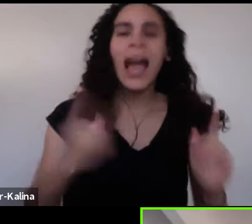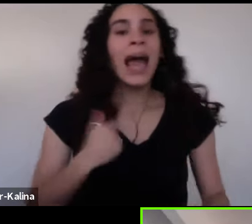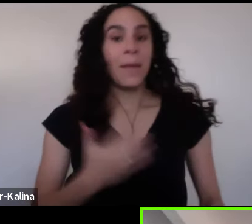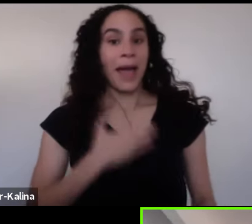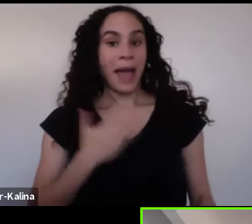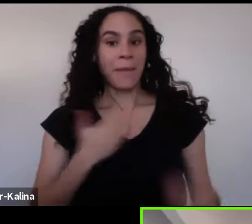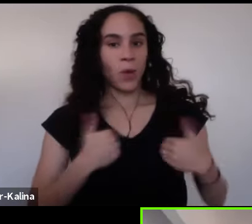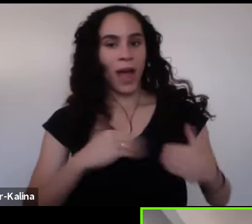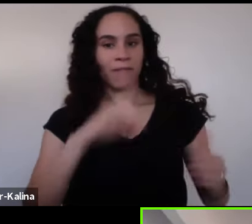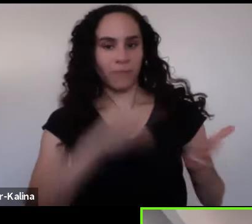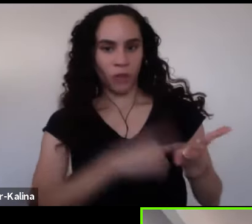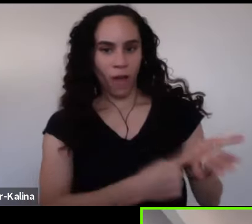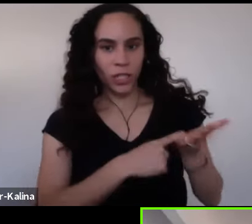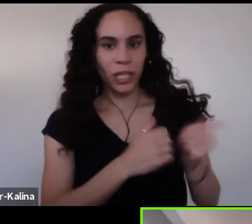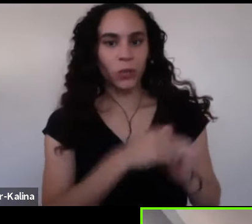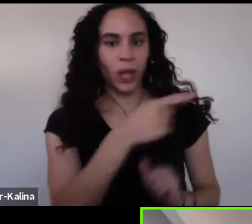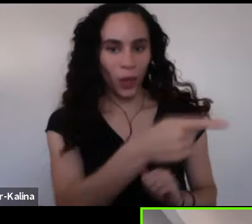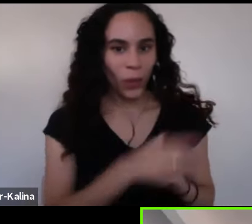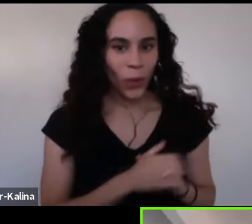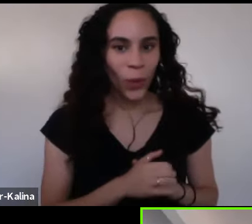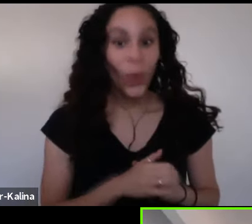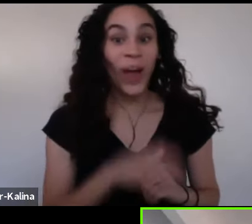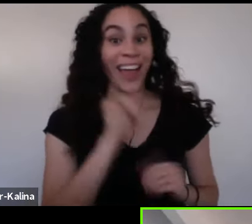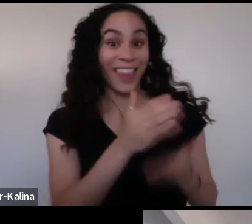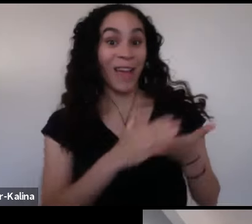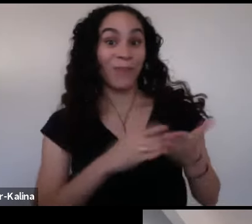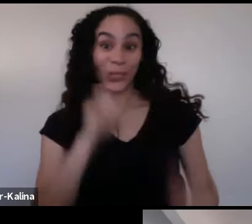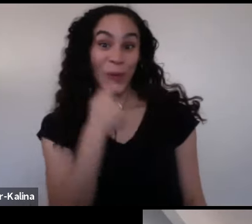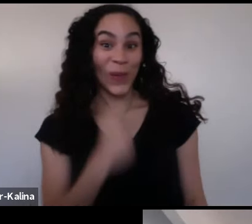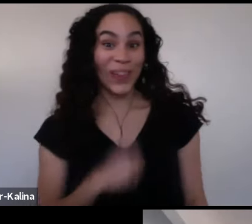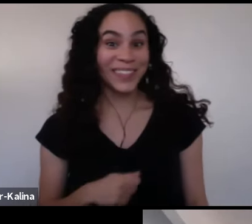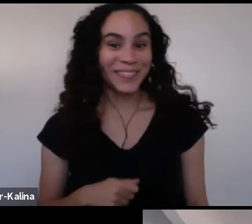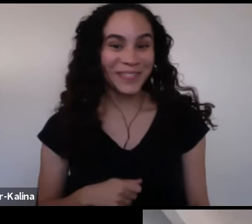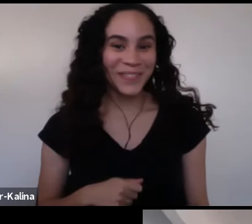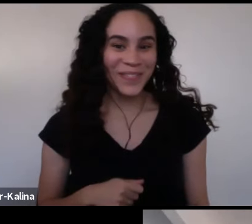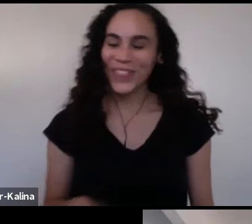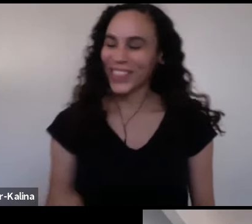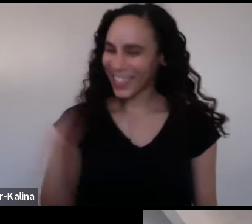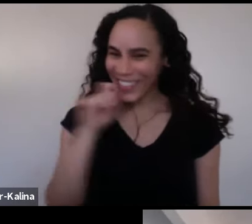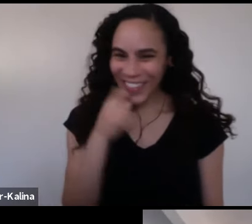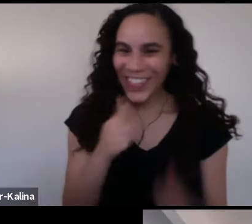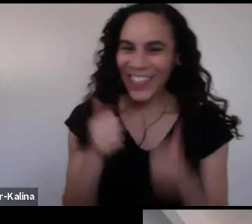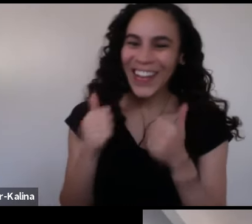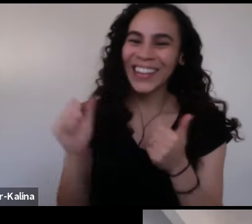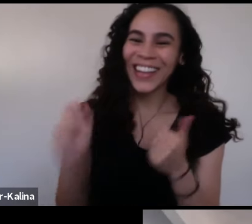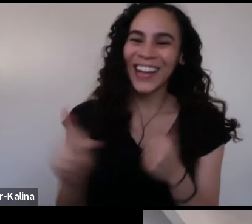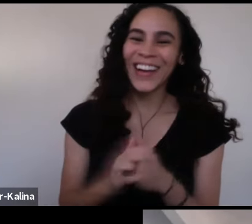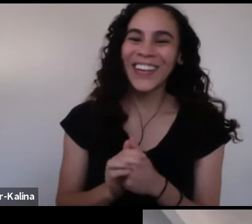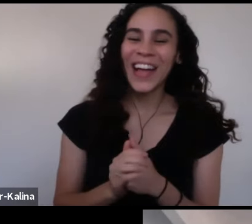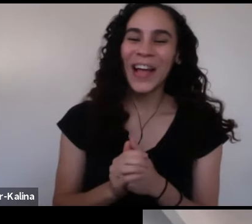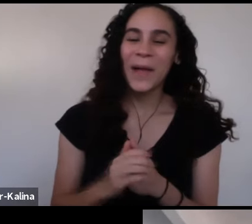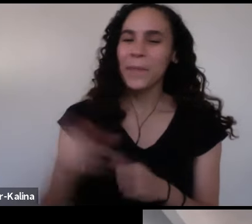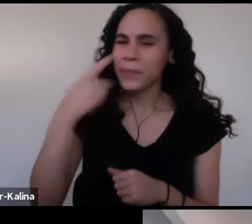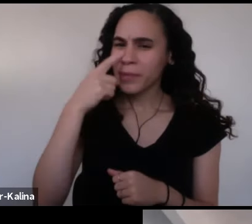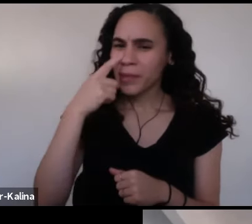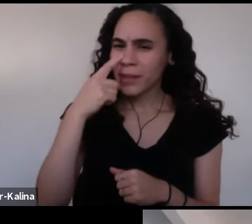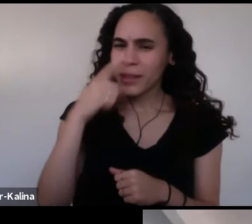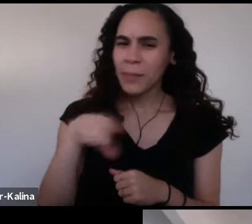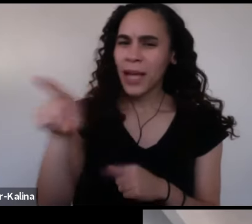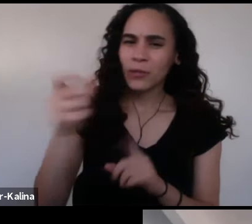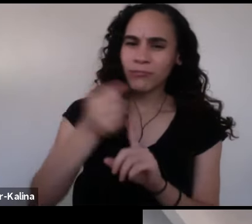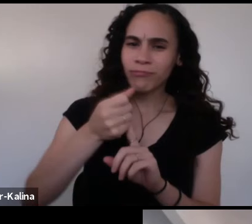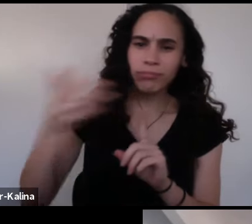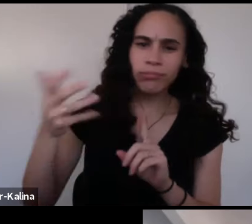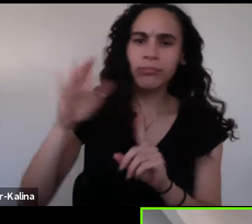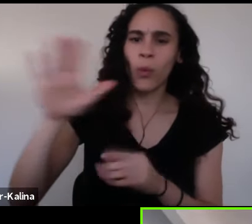you. Yeah. So yeah, that part's real cool. Yeah, cool. Okay, so can you tell us a little bit about your